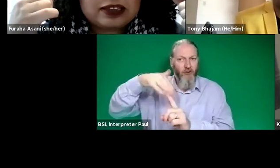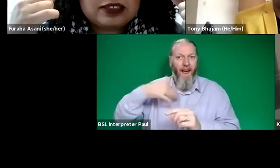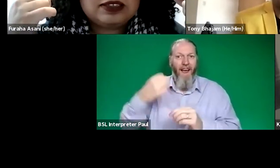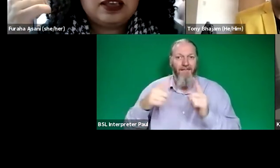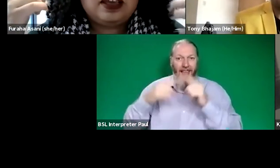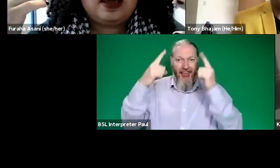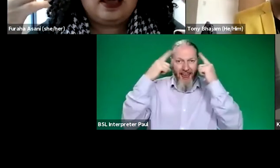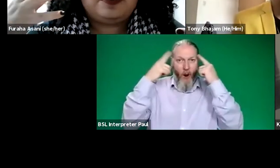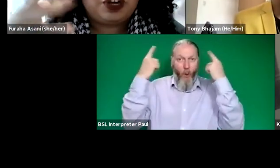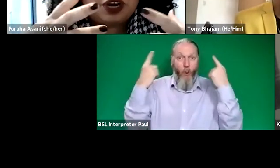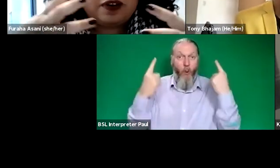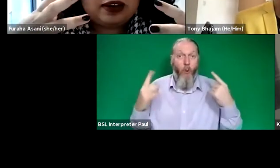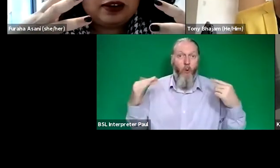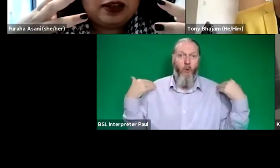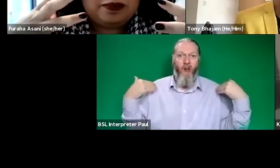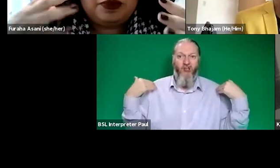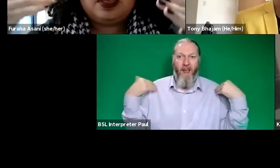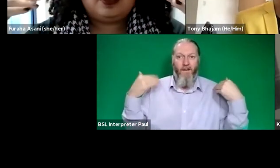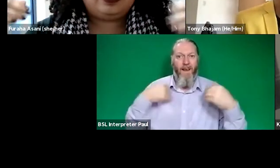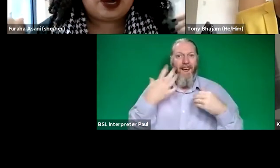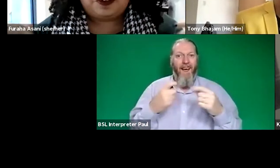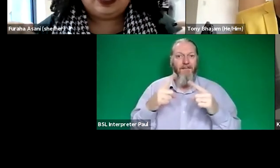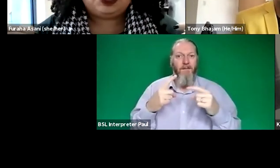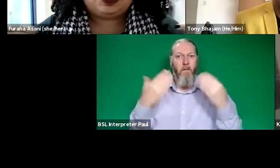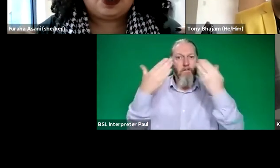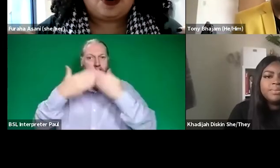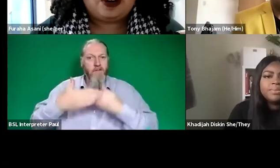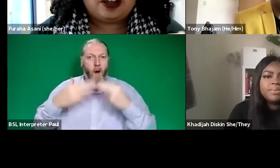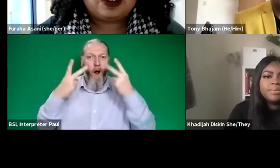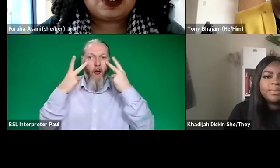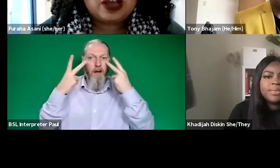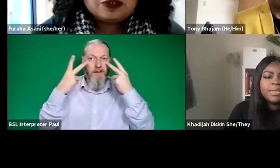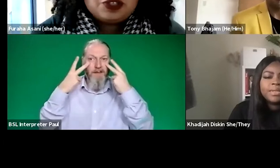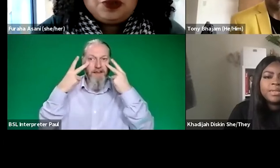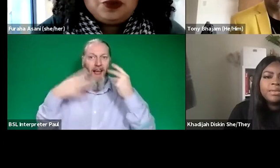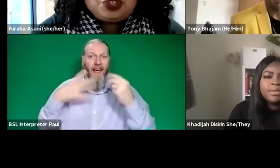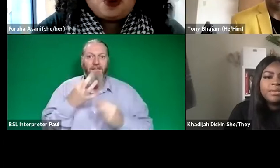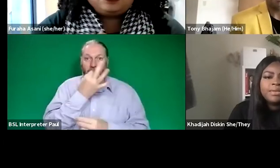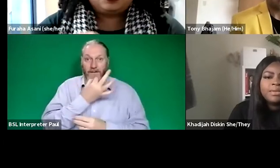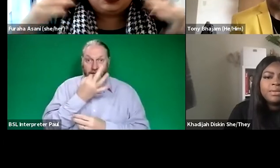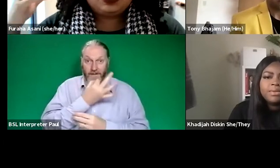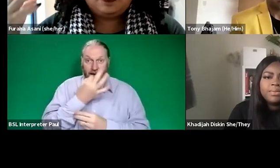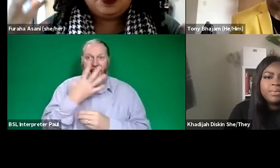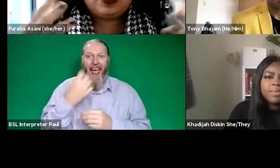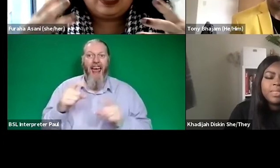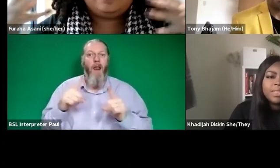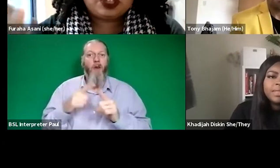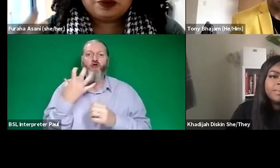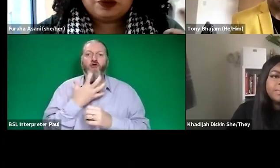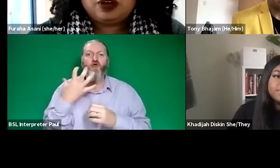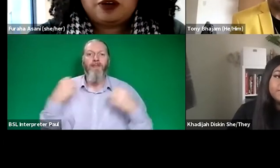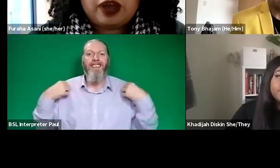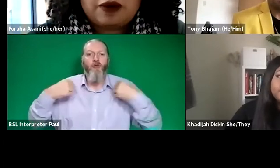rimmed glasses. I have a dark red lip, a dark green shirt on, and also a houndstooth shawl. So just to give you kind